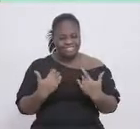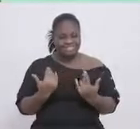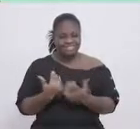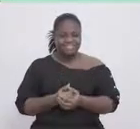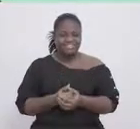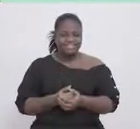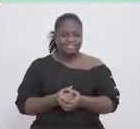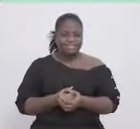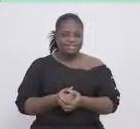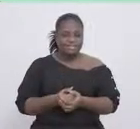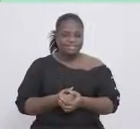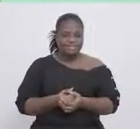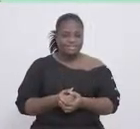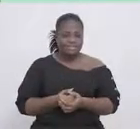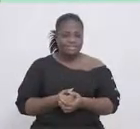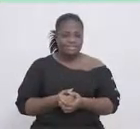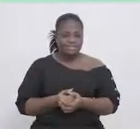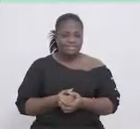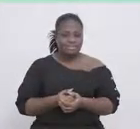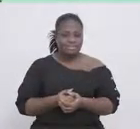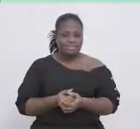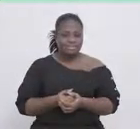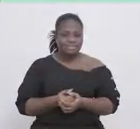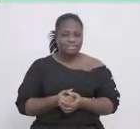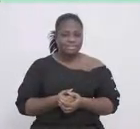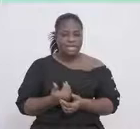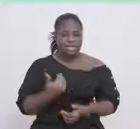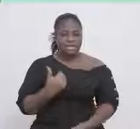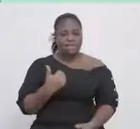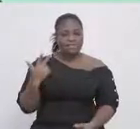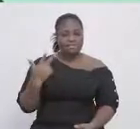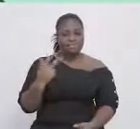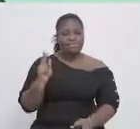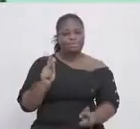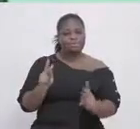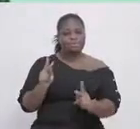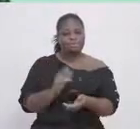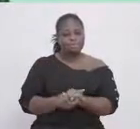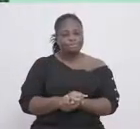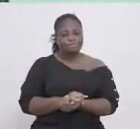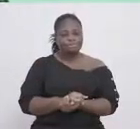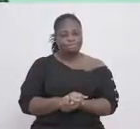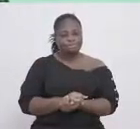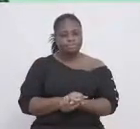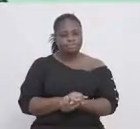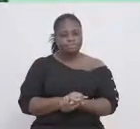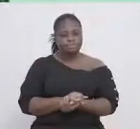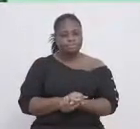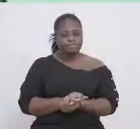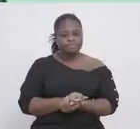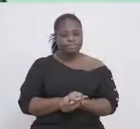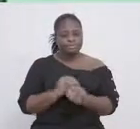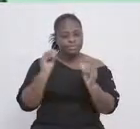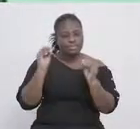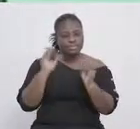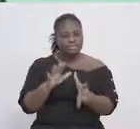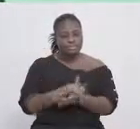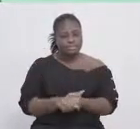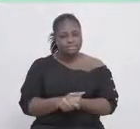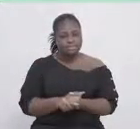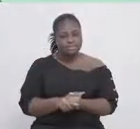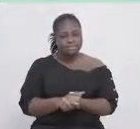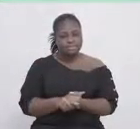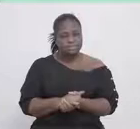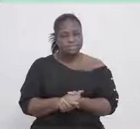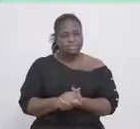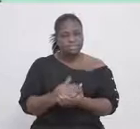Ernestina Edemapia. She's the founder of Ghana's Code Club Teacher. Ernestina is